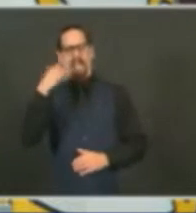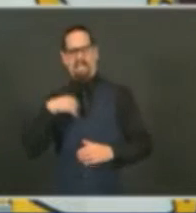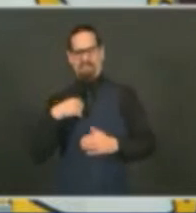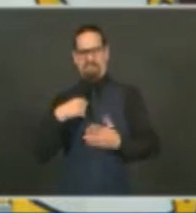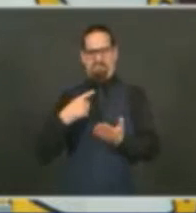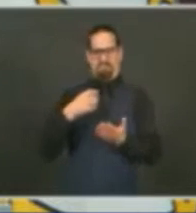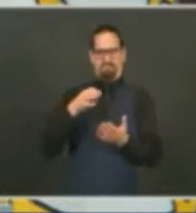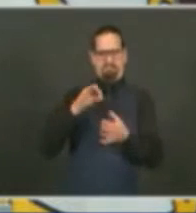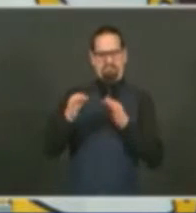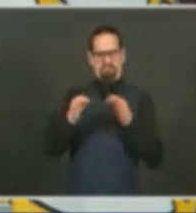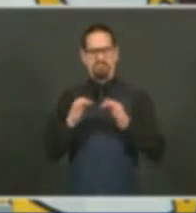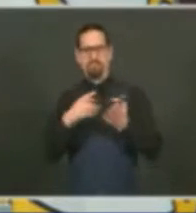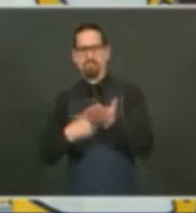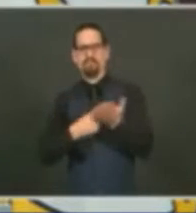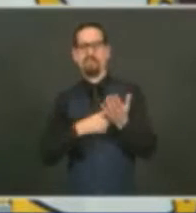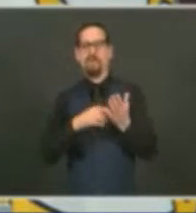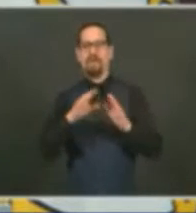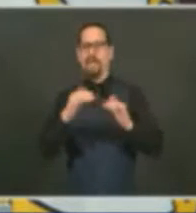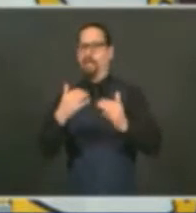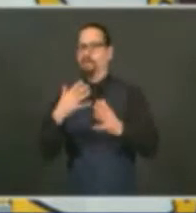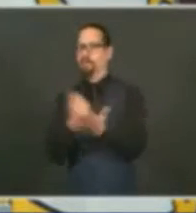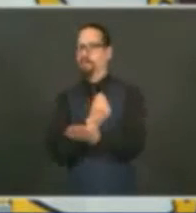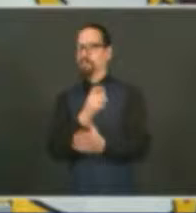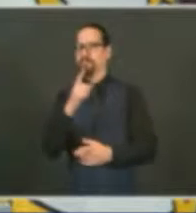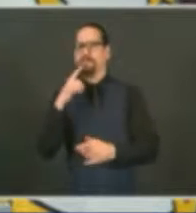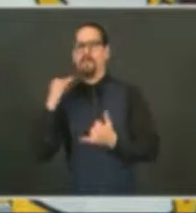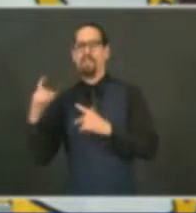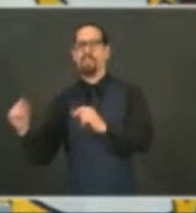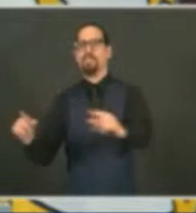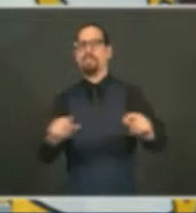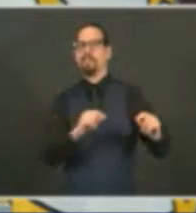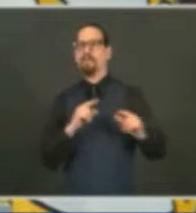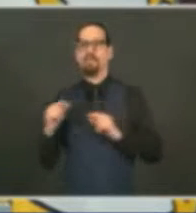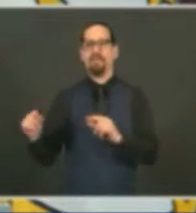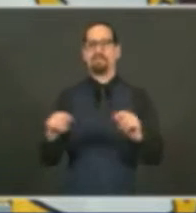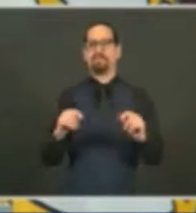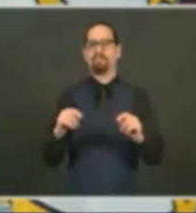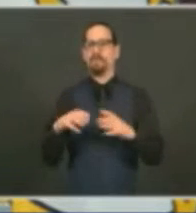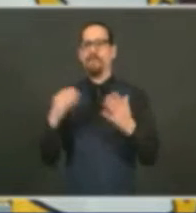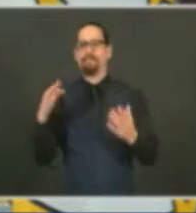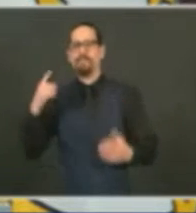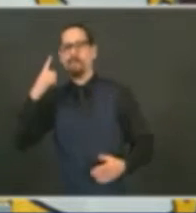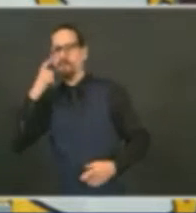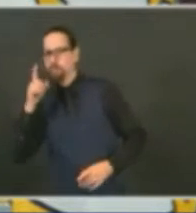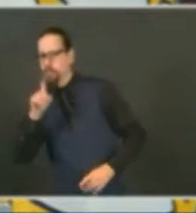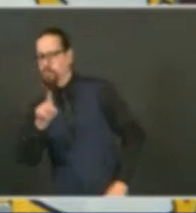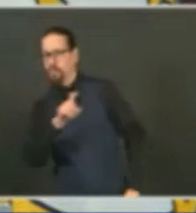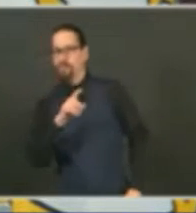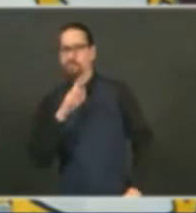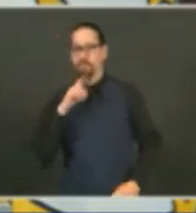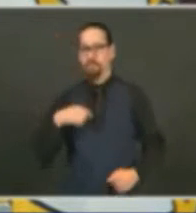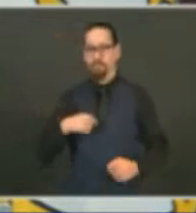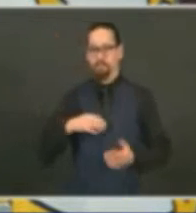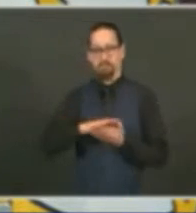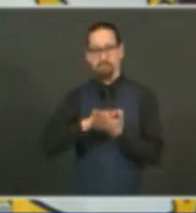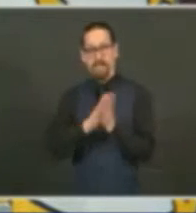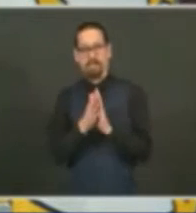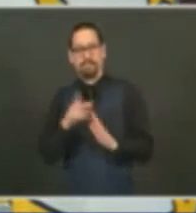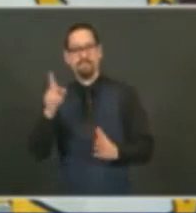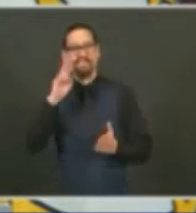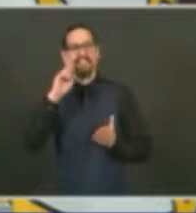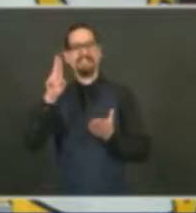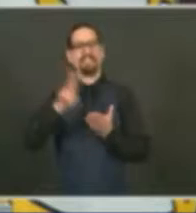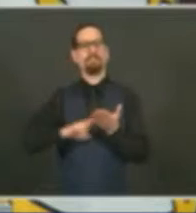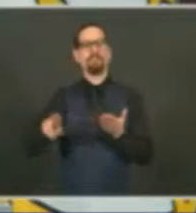lot of speculation about me being considered to become the Secretary of Health and Human Services, and I did